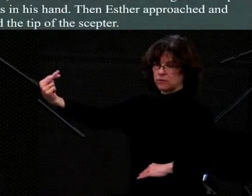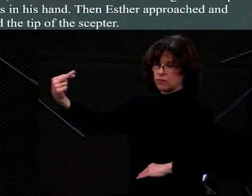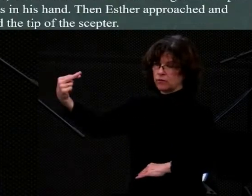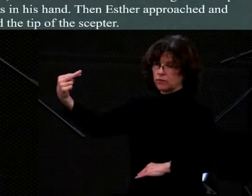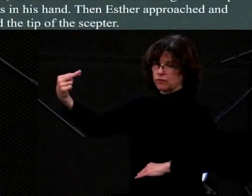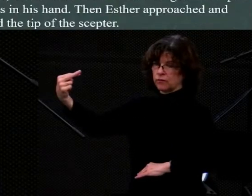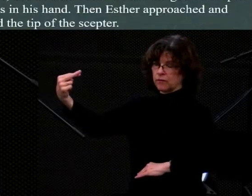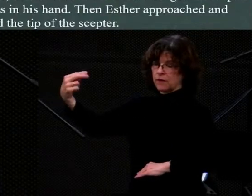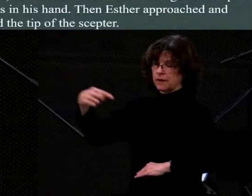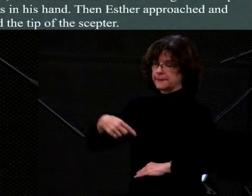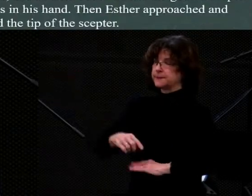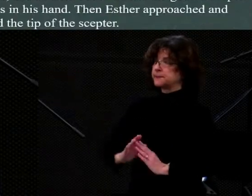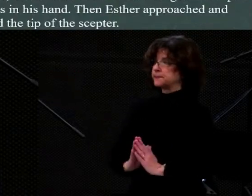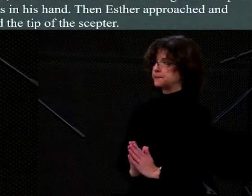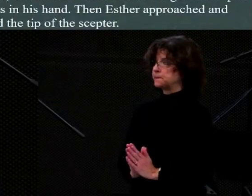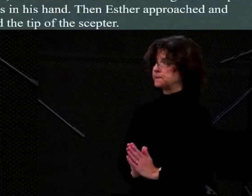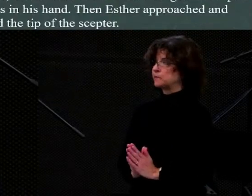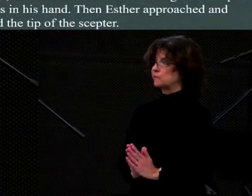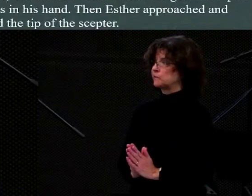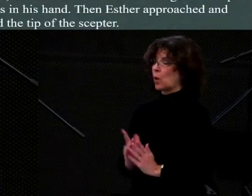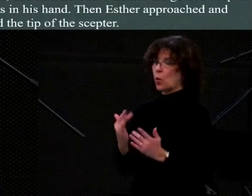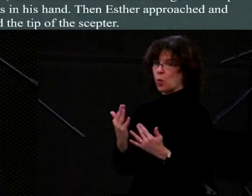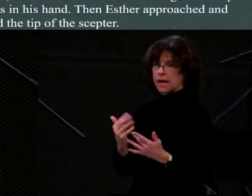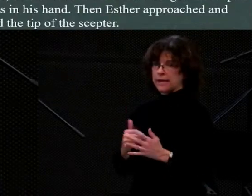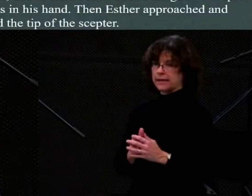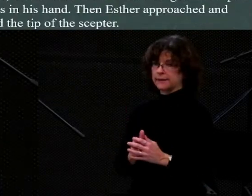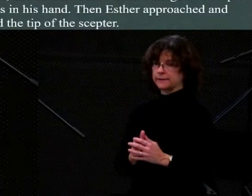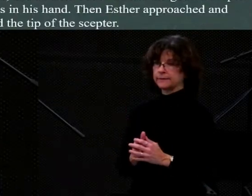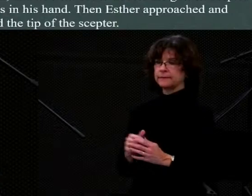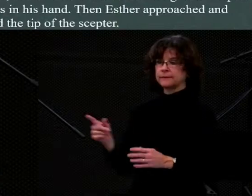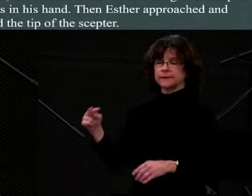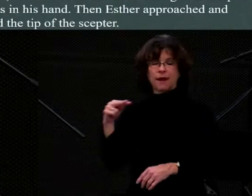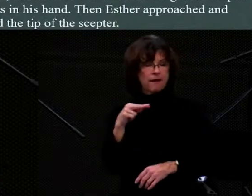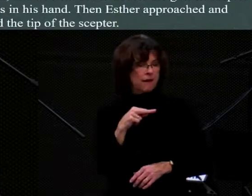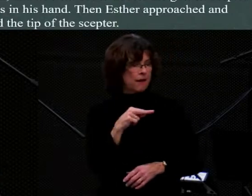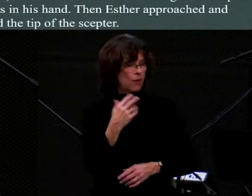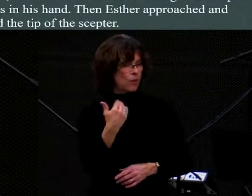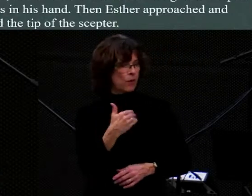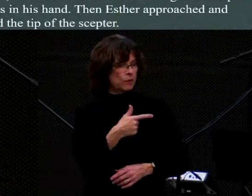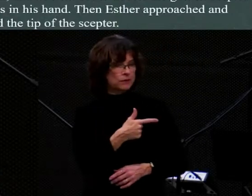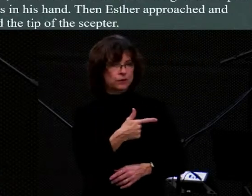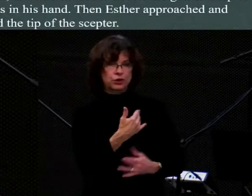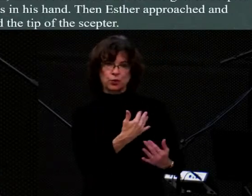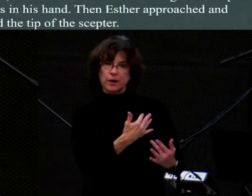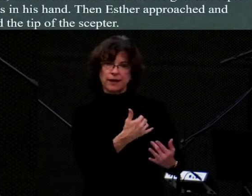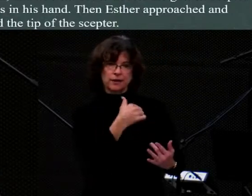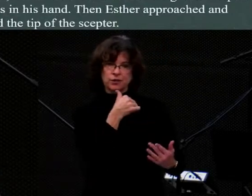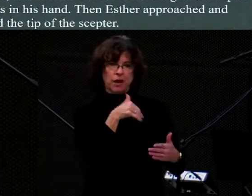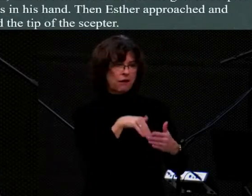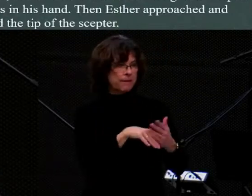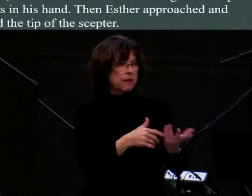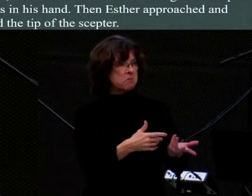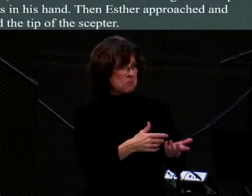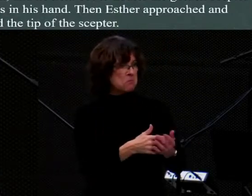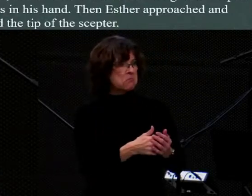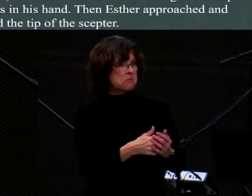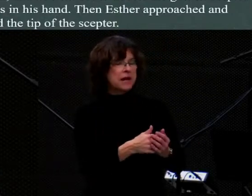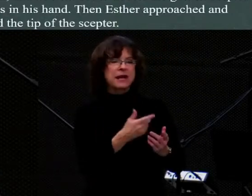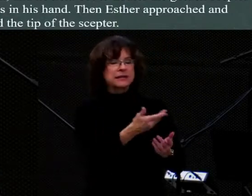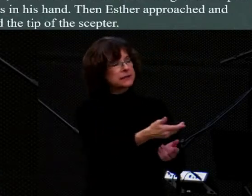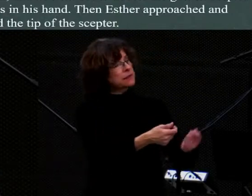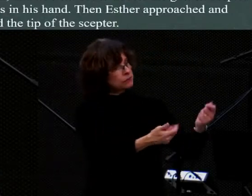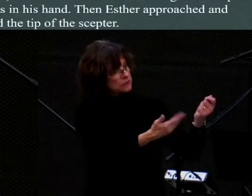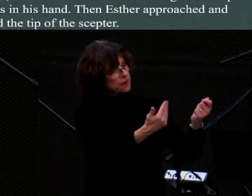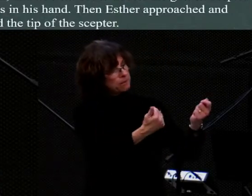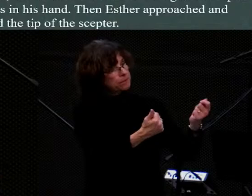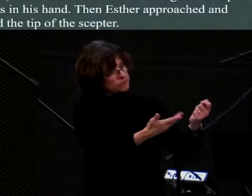when the king saw Queen Esther standing in the court, she won favor in his sight. And he held out to Esther the golden scepter that was in his